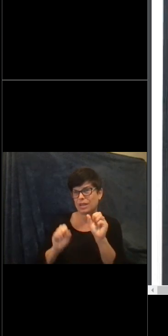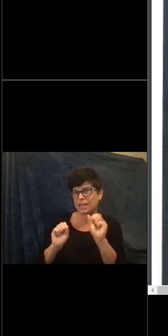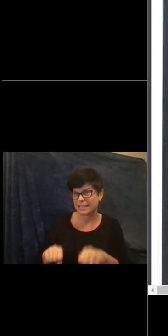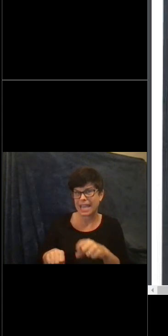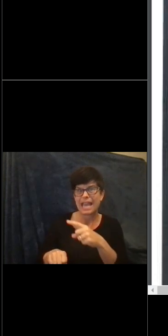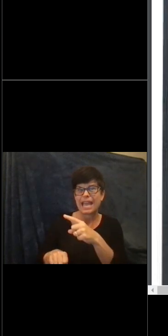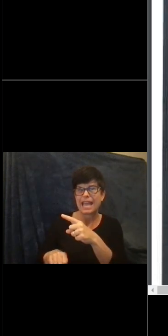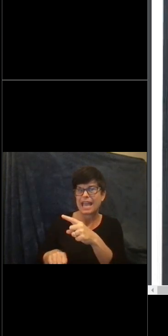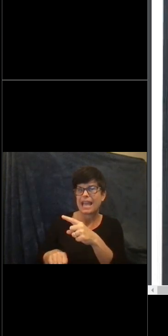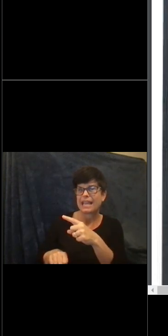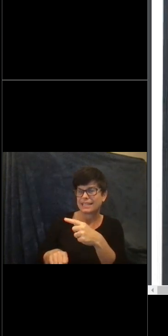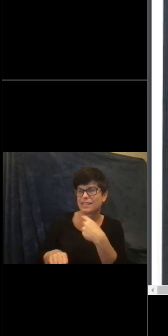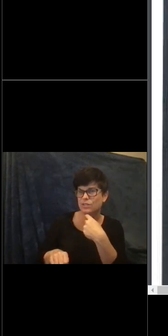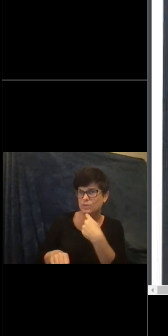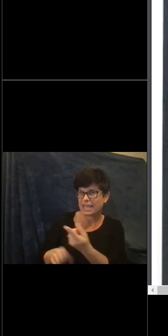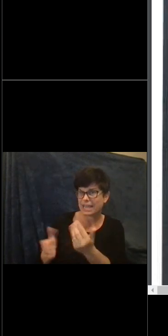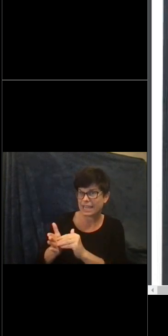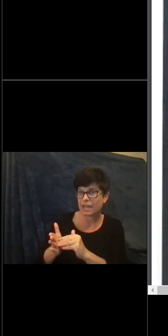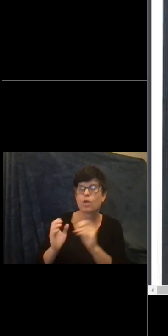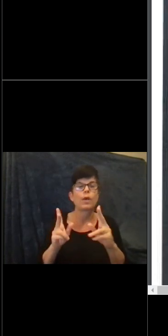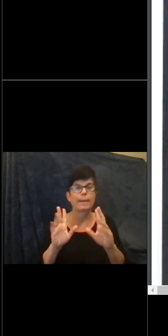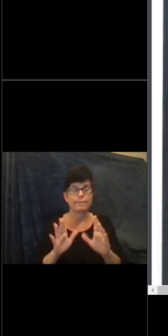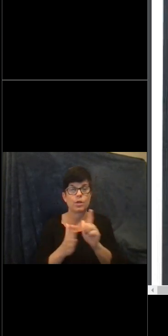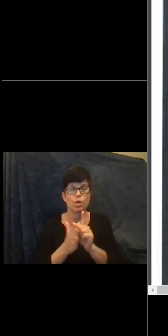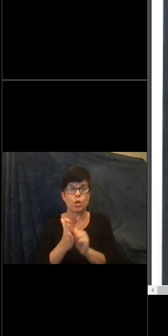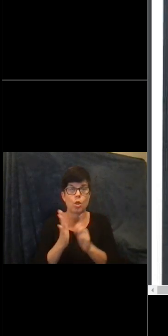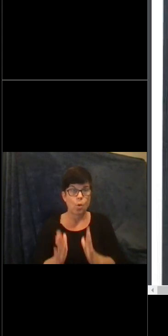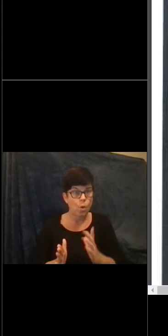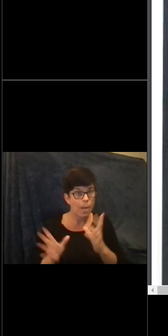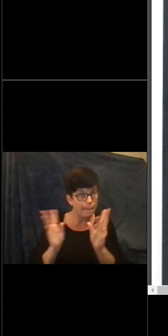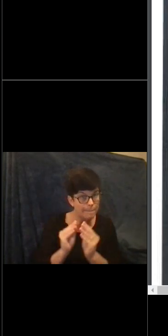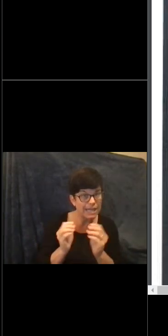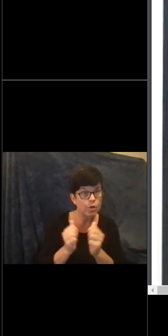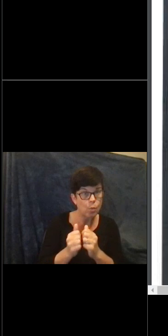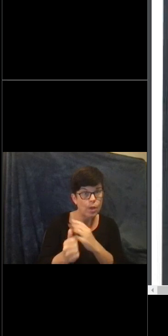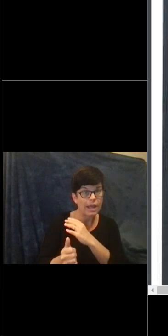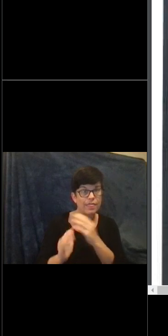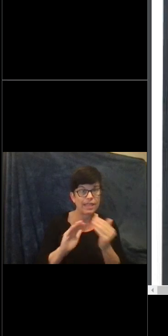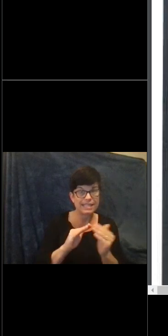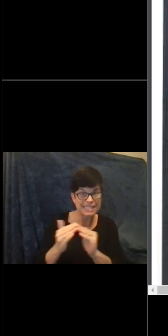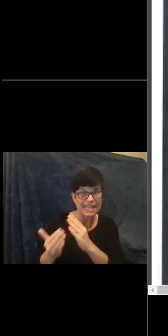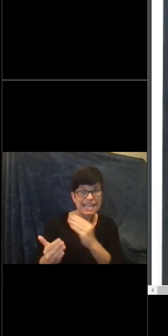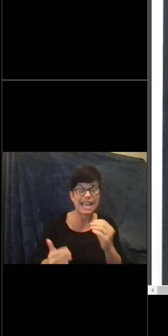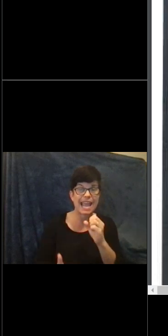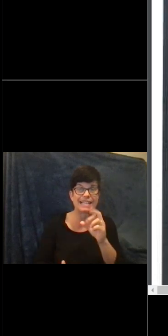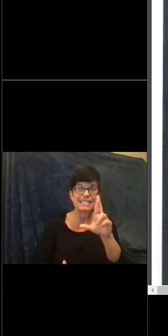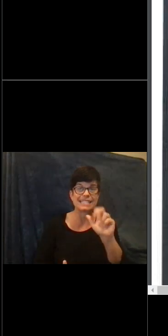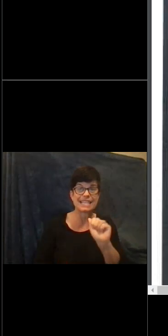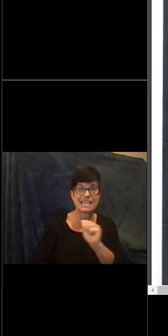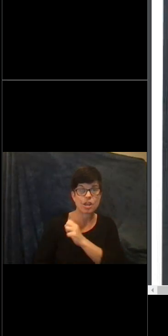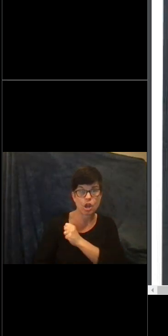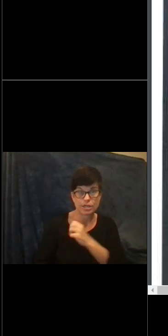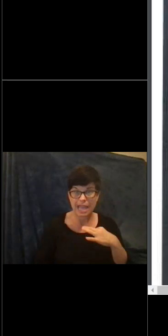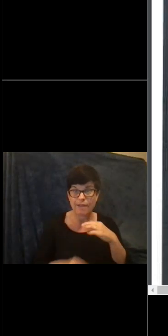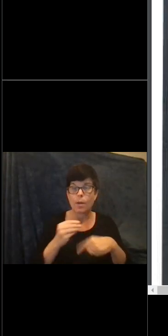just in light of the continuing discussion. So the meeting with the city and CRA staff regarding the maximizing public